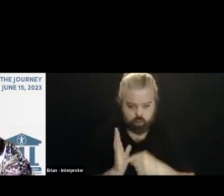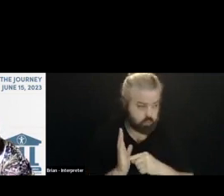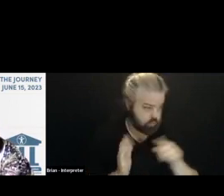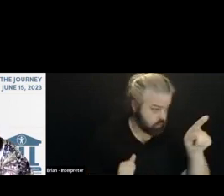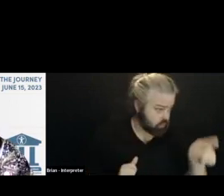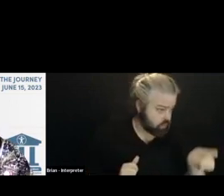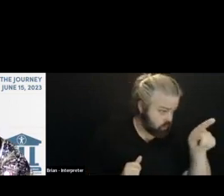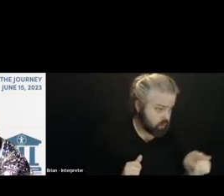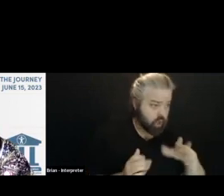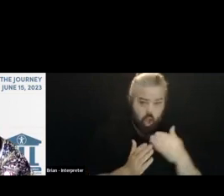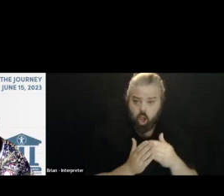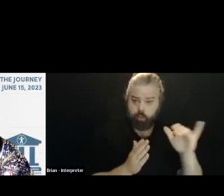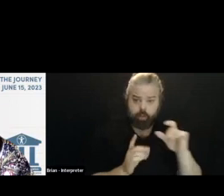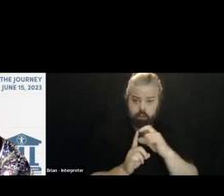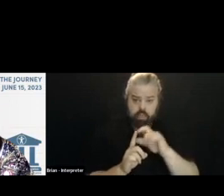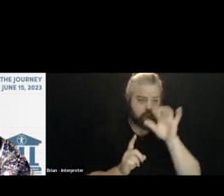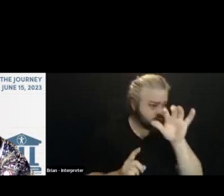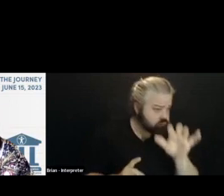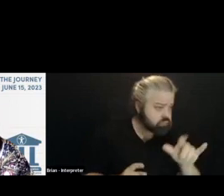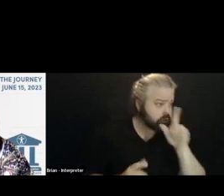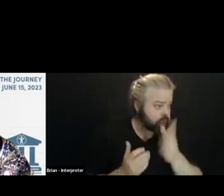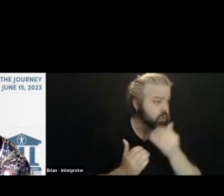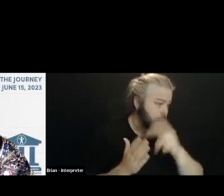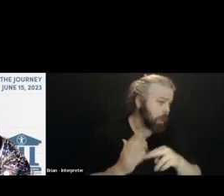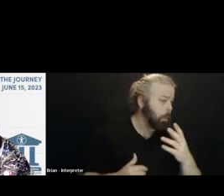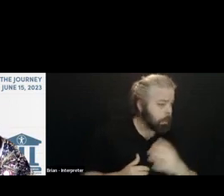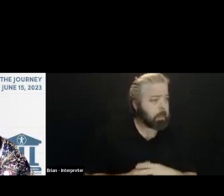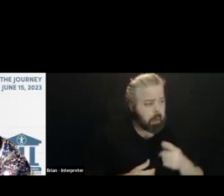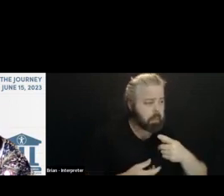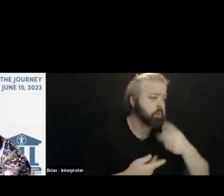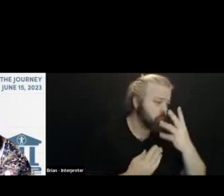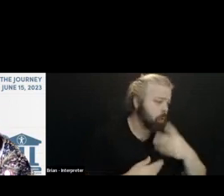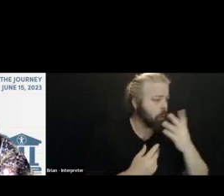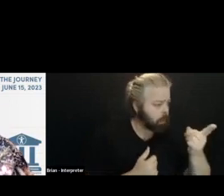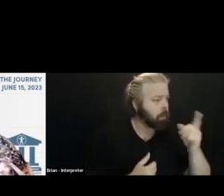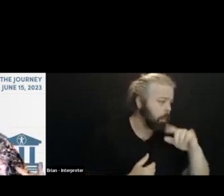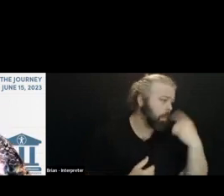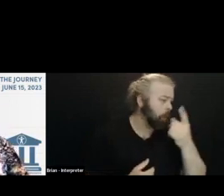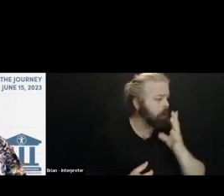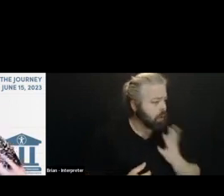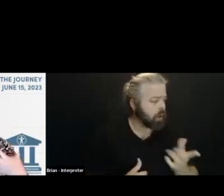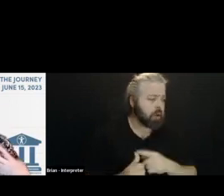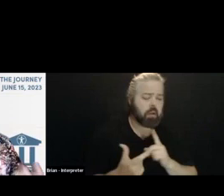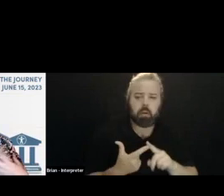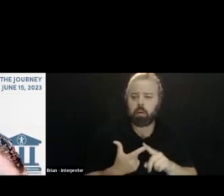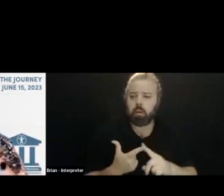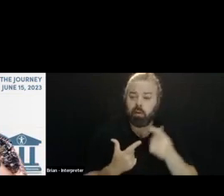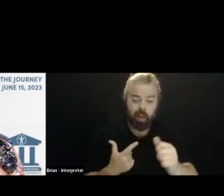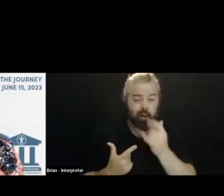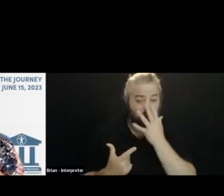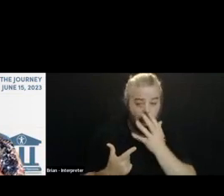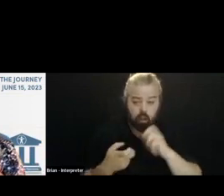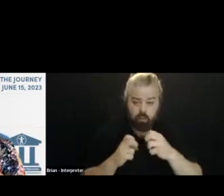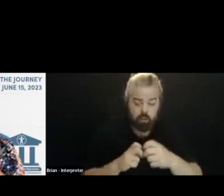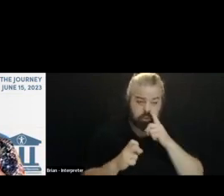the text easy to read? Okay, you're just kind of scrolling down, things look fine. Do I see any color issues that